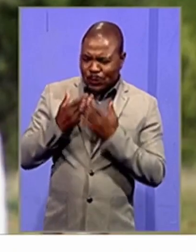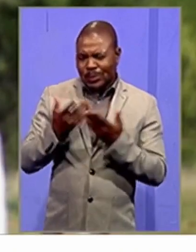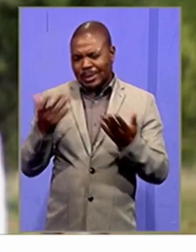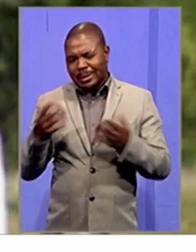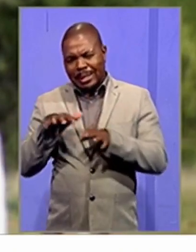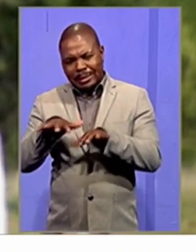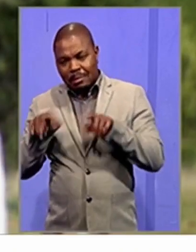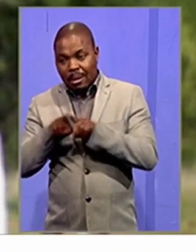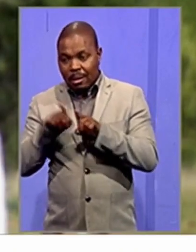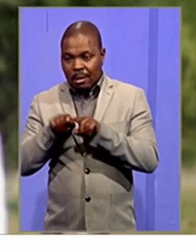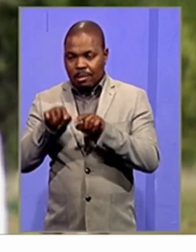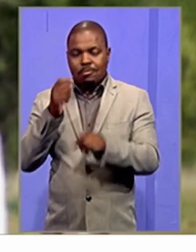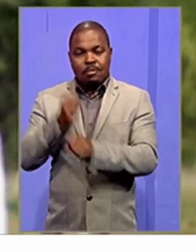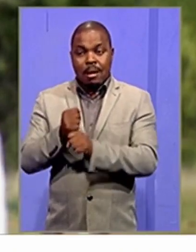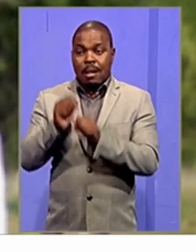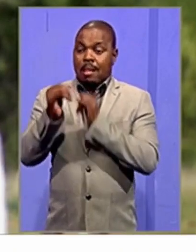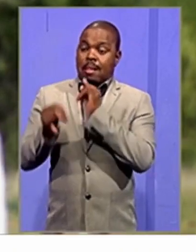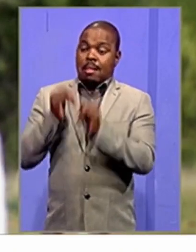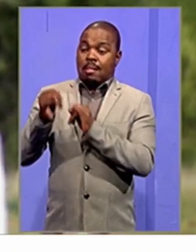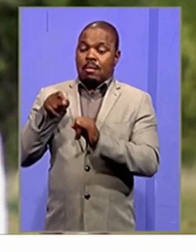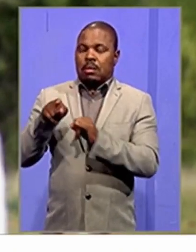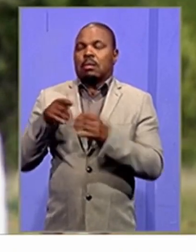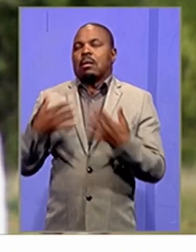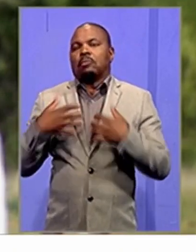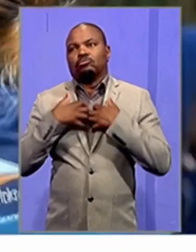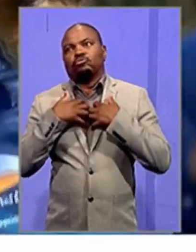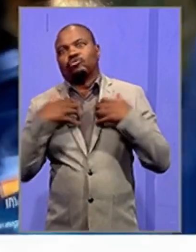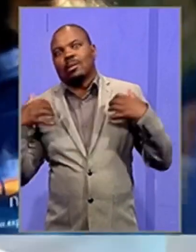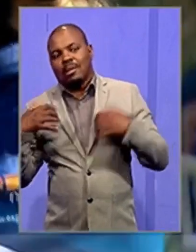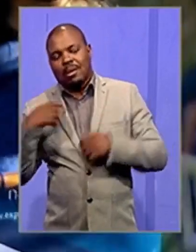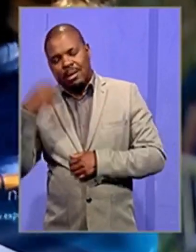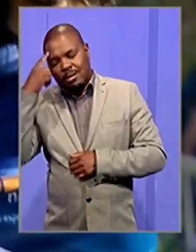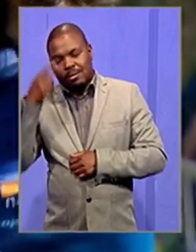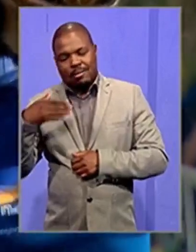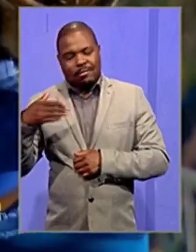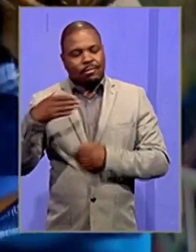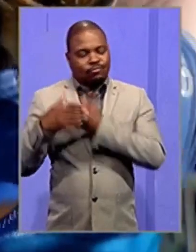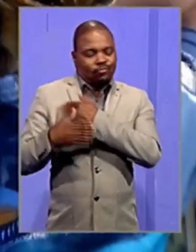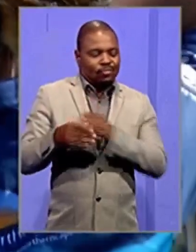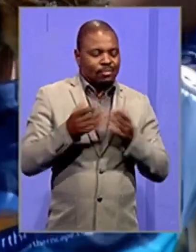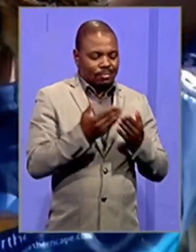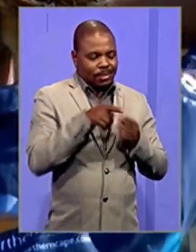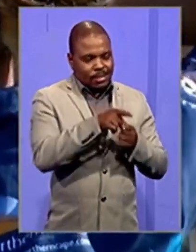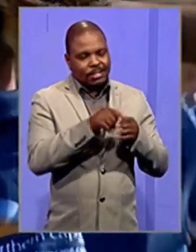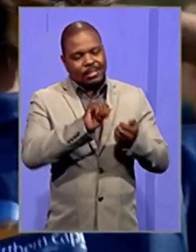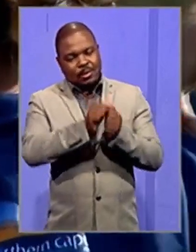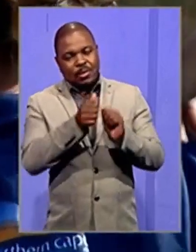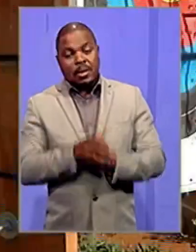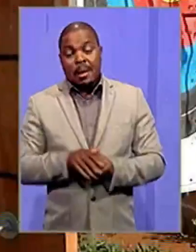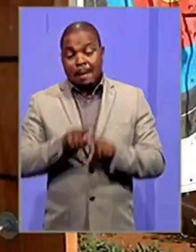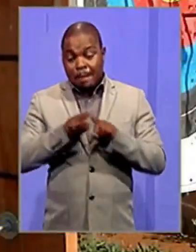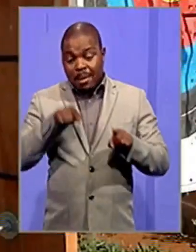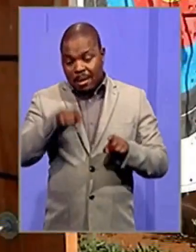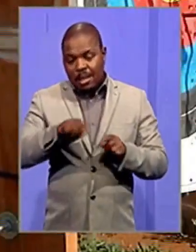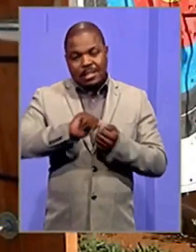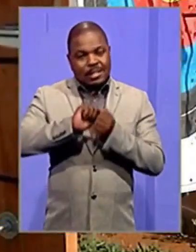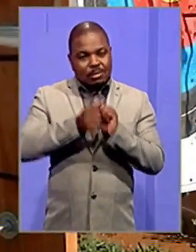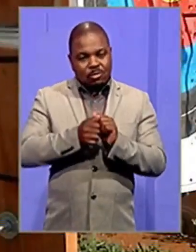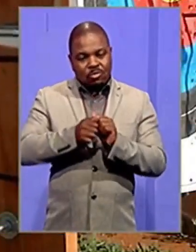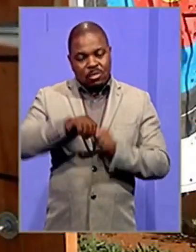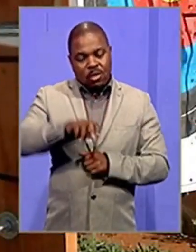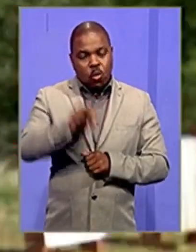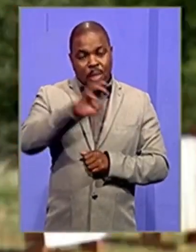11 right now, it's really stressful. So this is my escape from that. La o le jwalo papadi ena ya Seqha ena le diphephetso tsa yona provinceng.